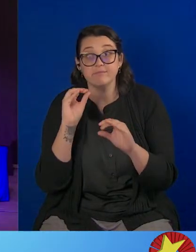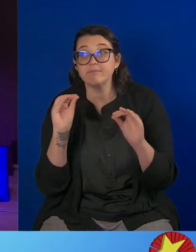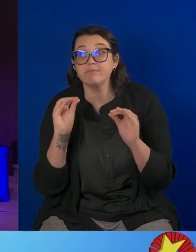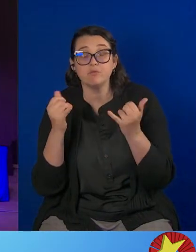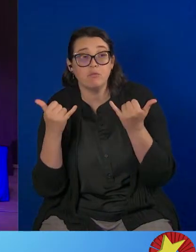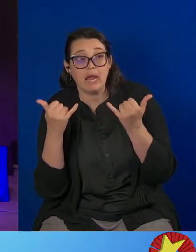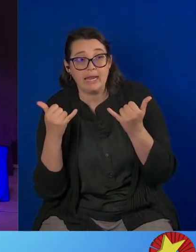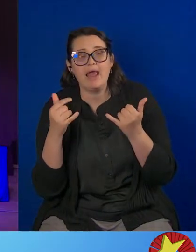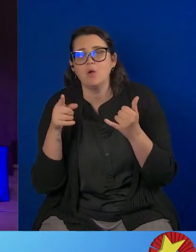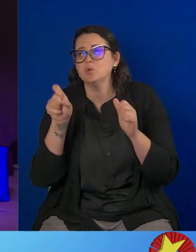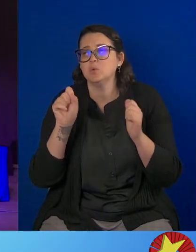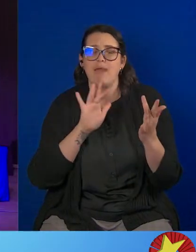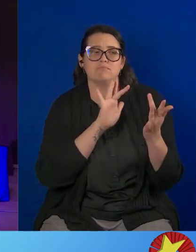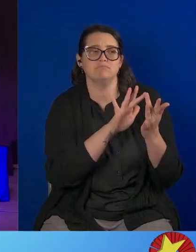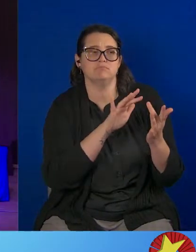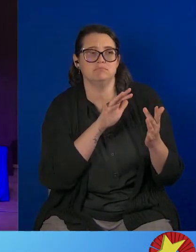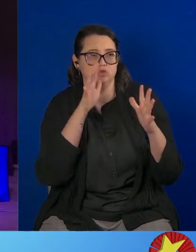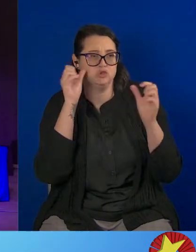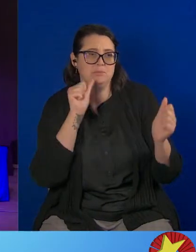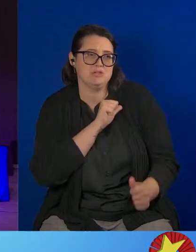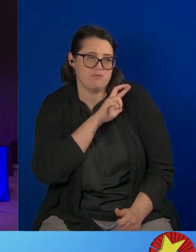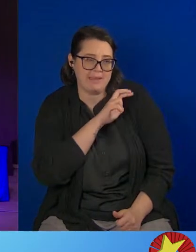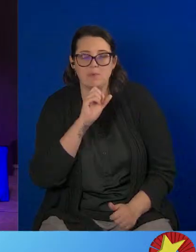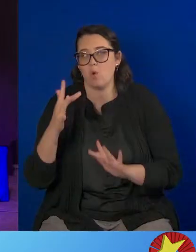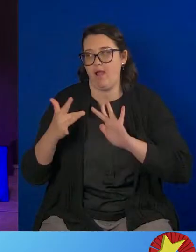up, you can contact Superintendent Reichman or myself.